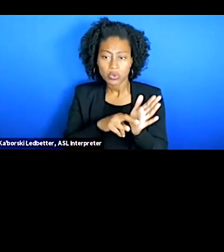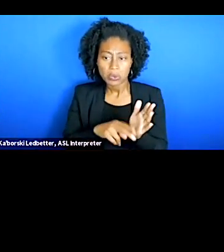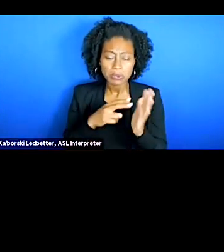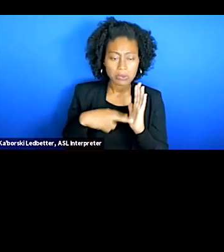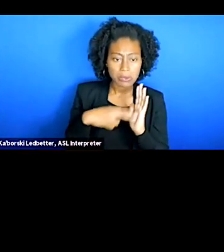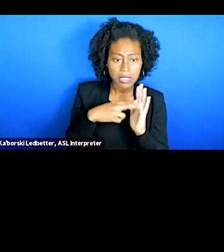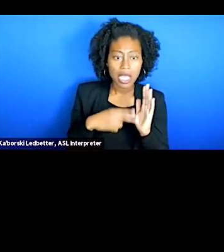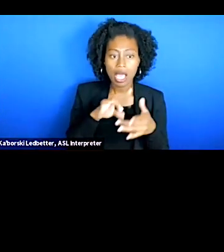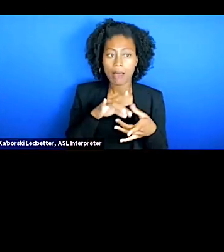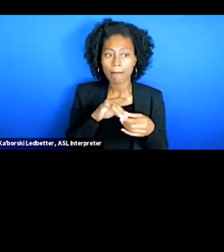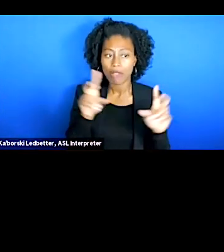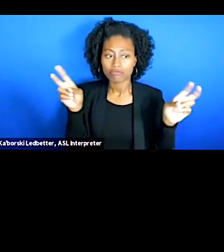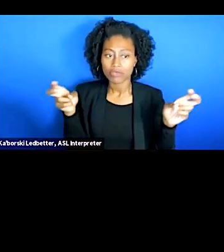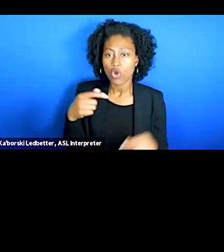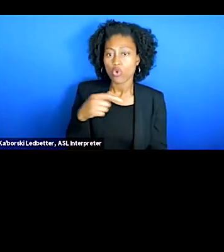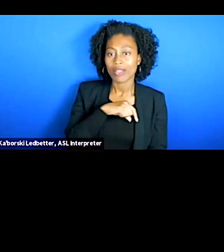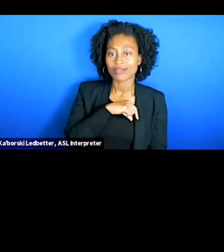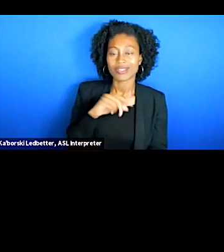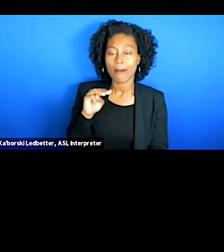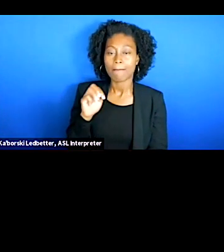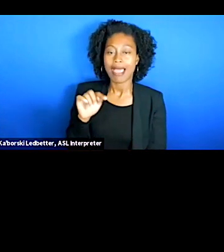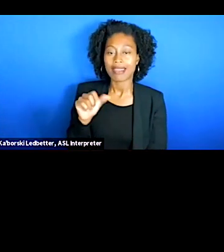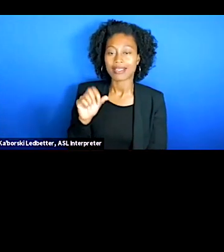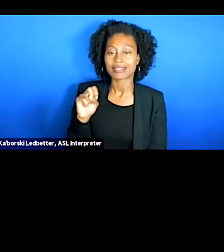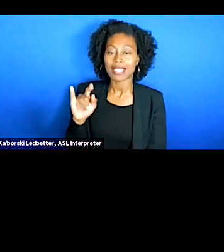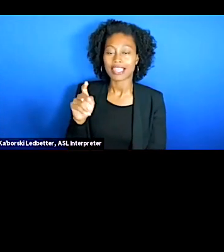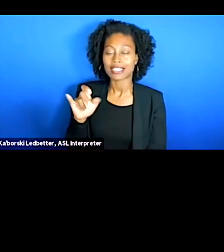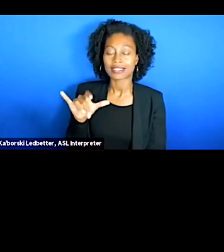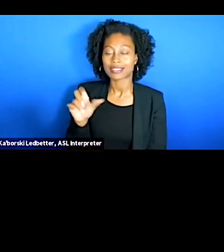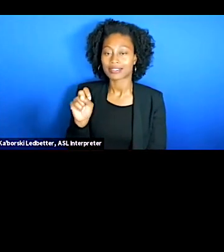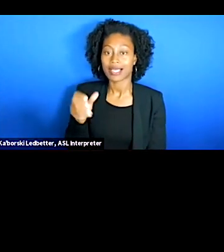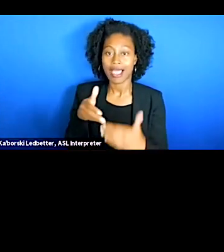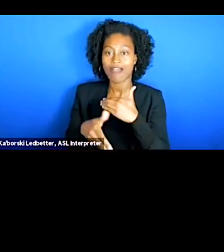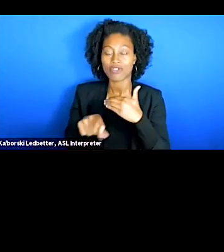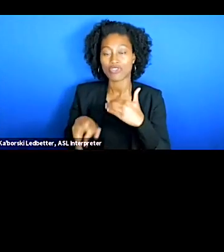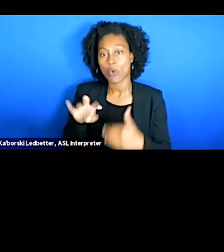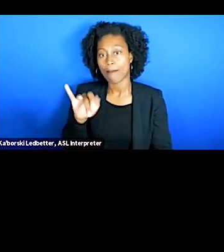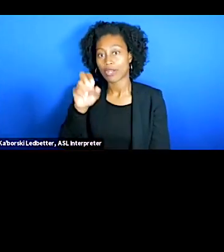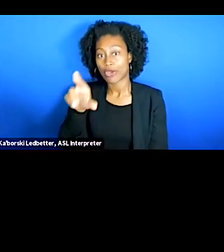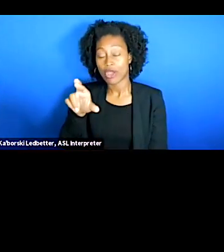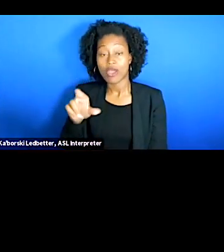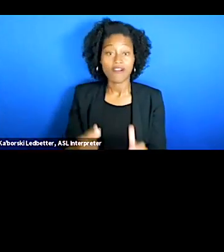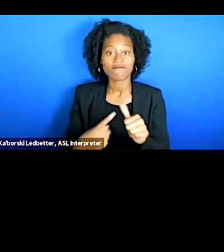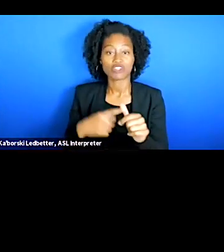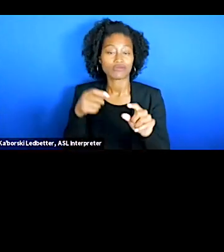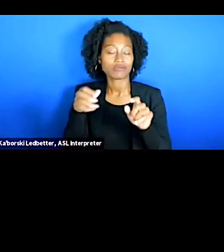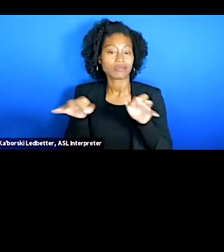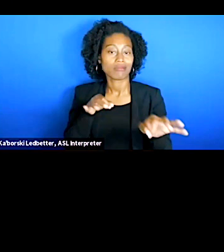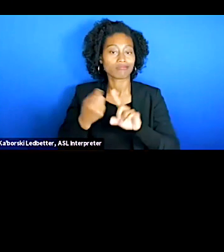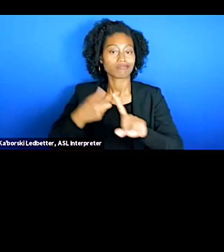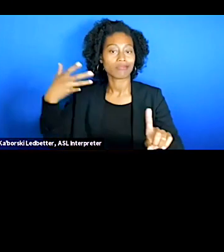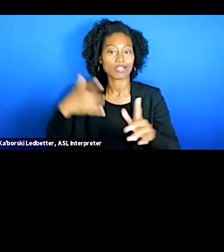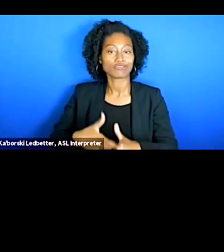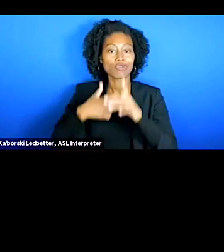the webinar. We will begin with some context for this work, starting with an introduction to my